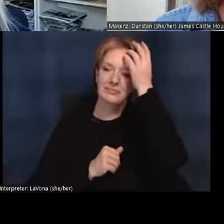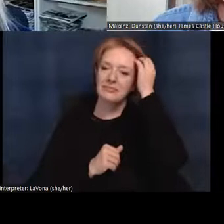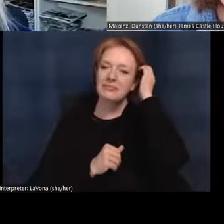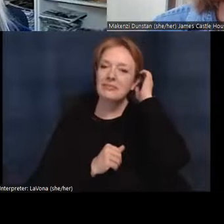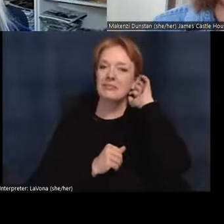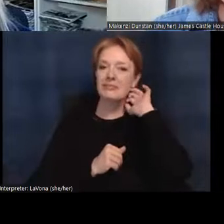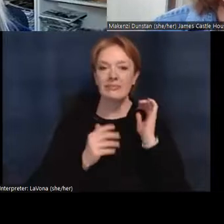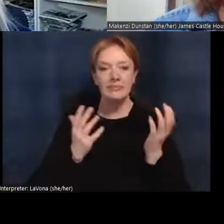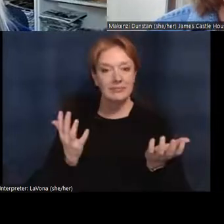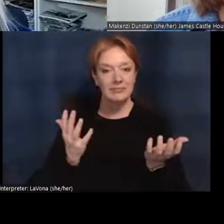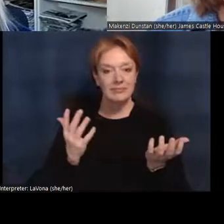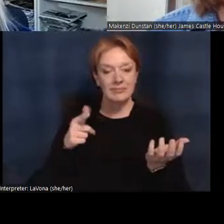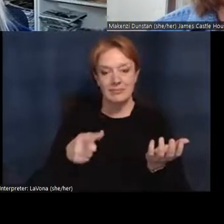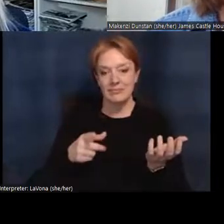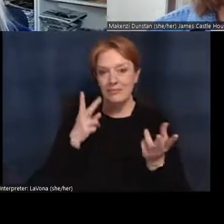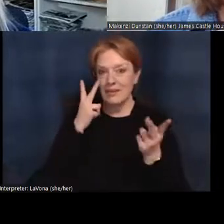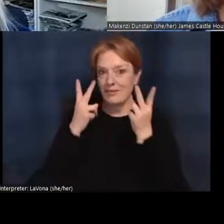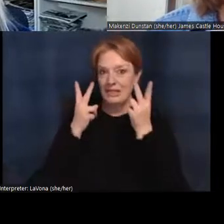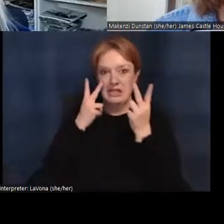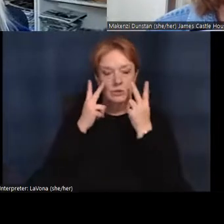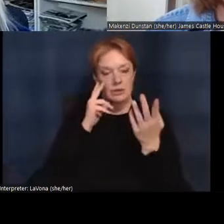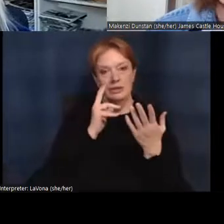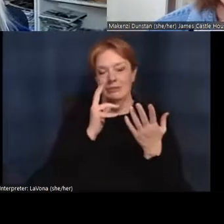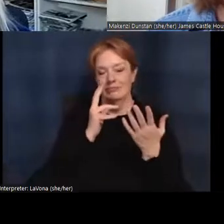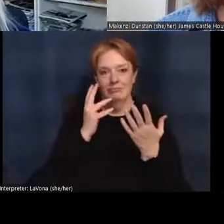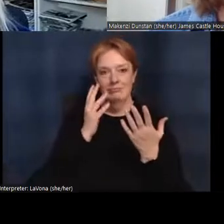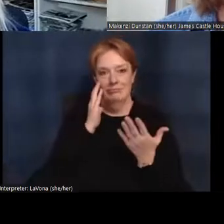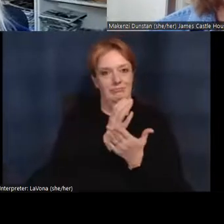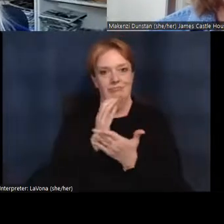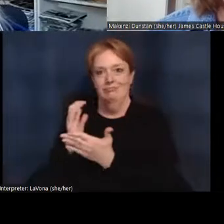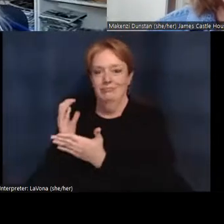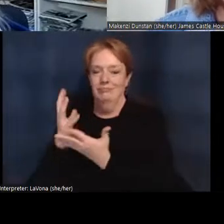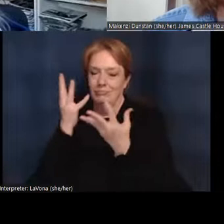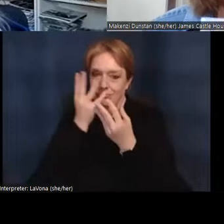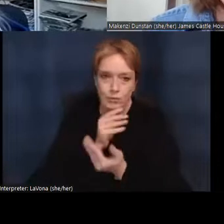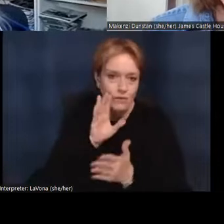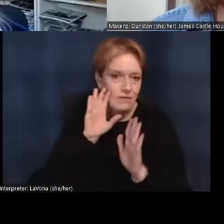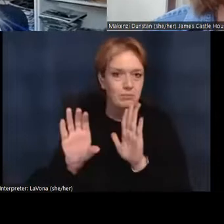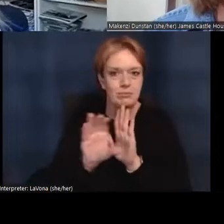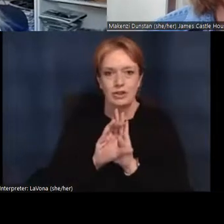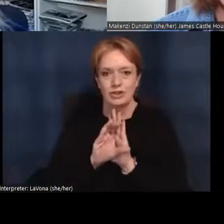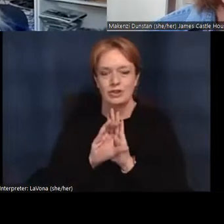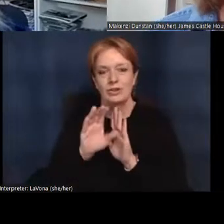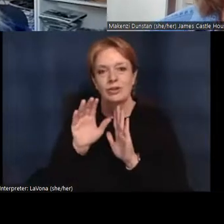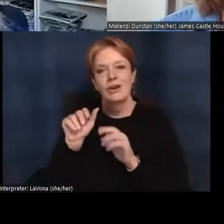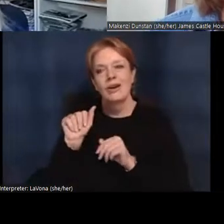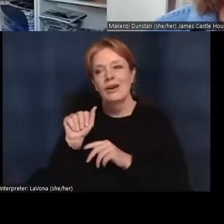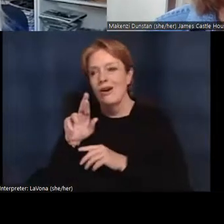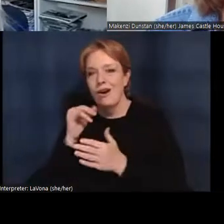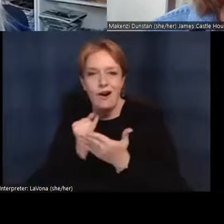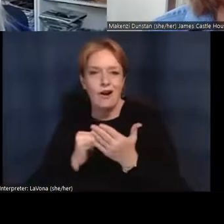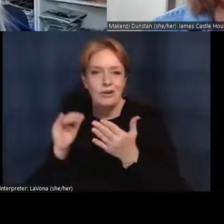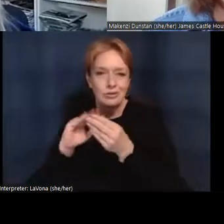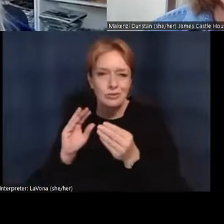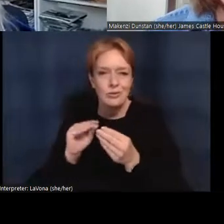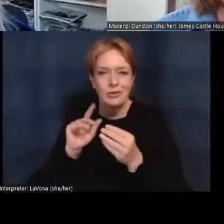So this is a highly visual guidebook that has stunning images and artists and site stories all grouped by US